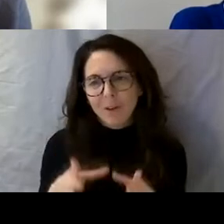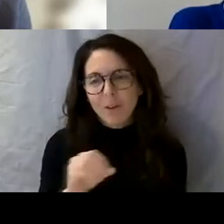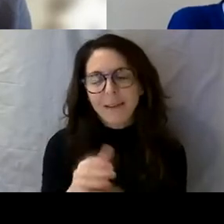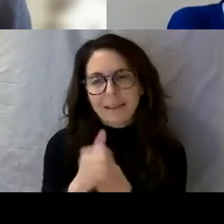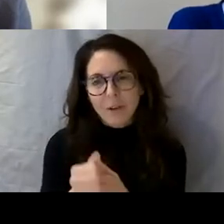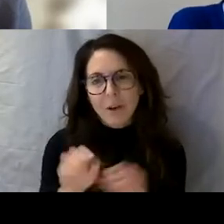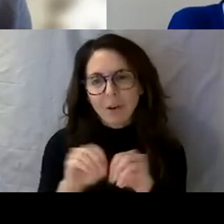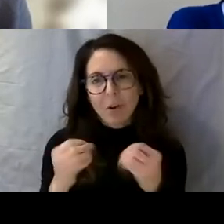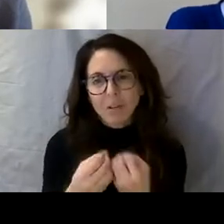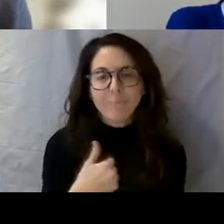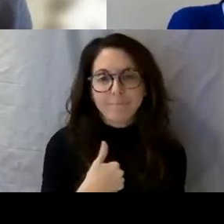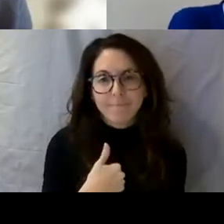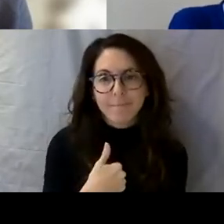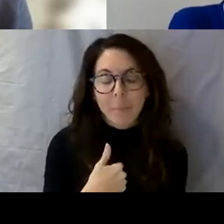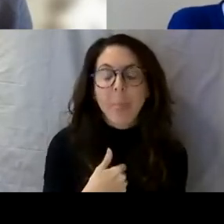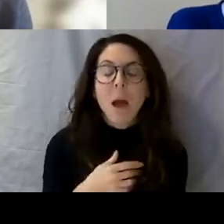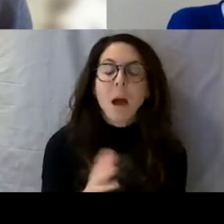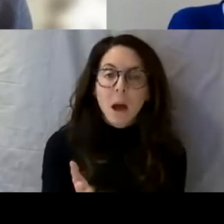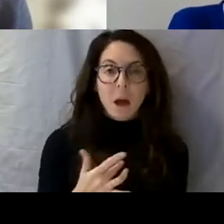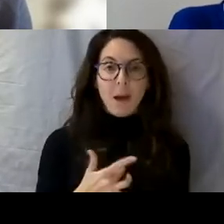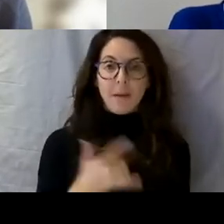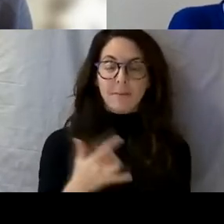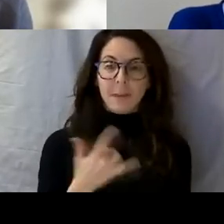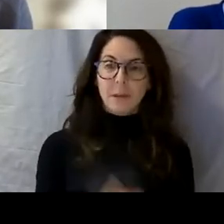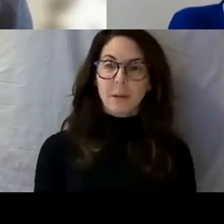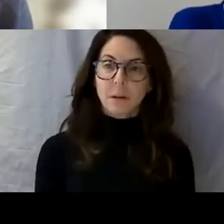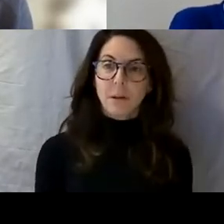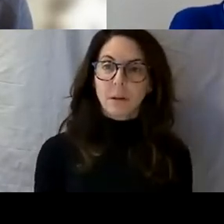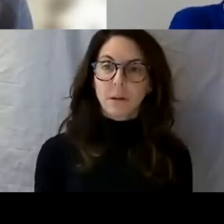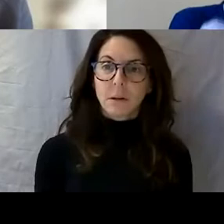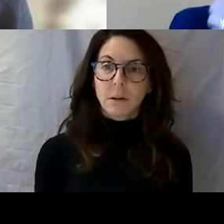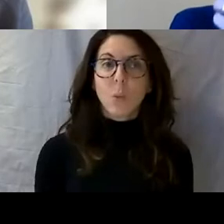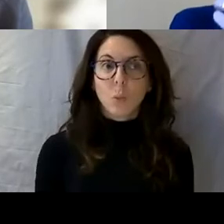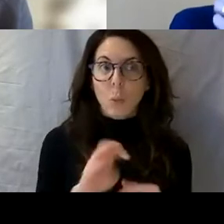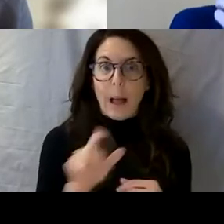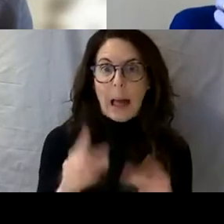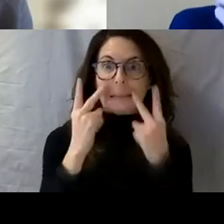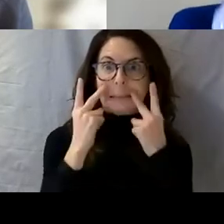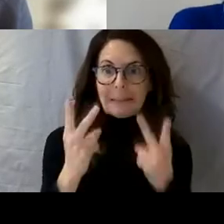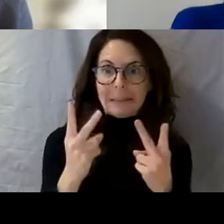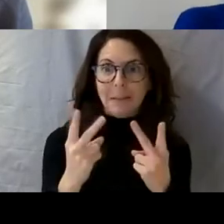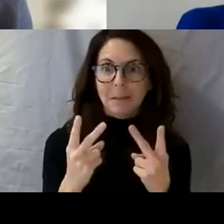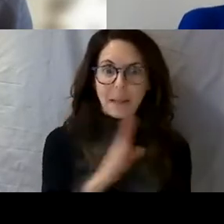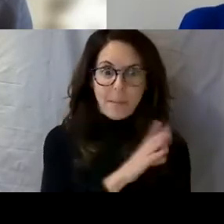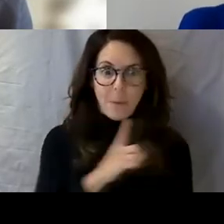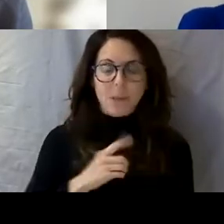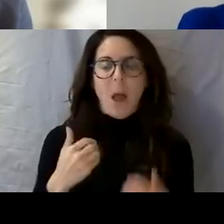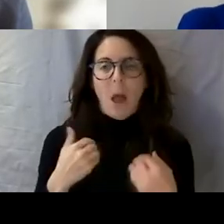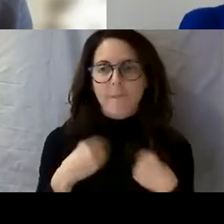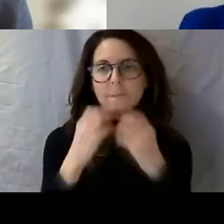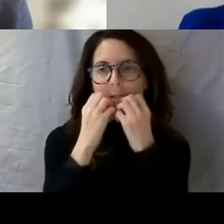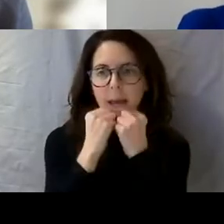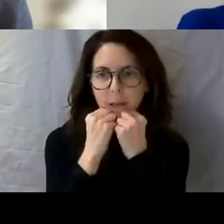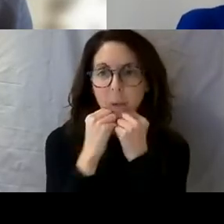organization, I do really see the value of boards when boards